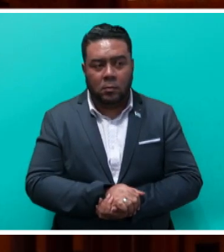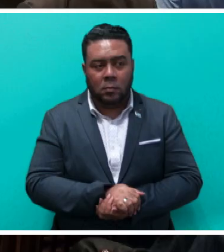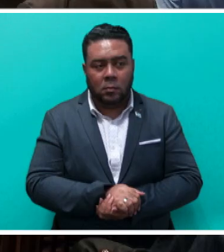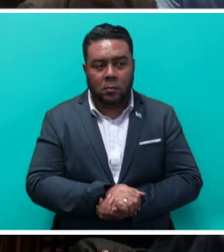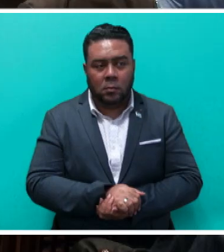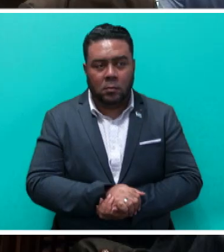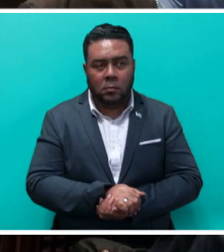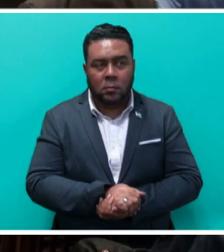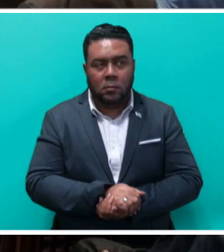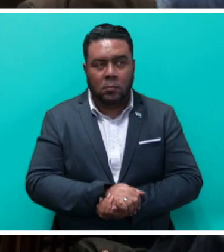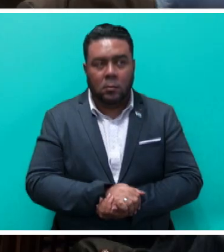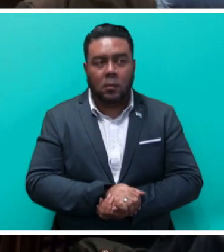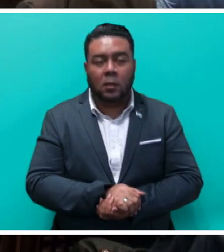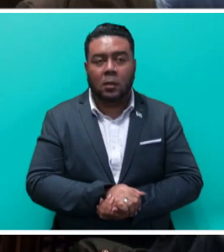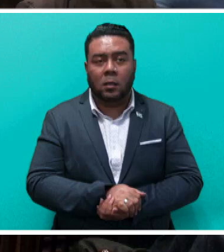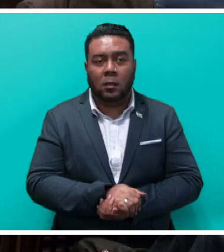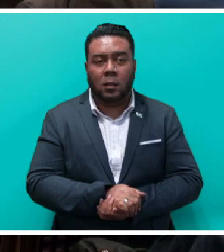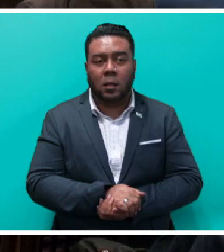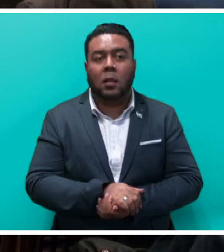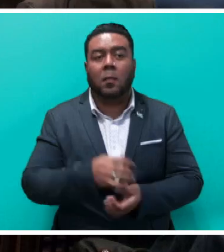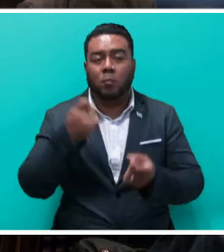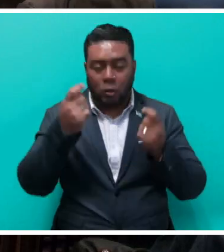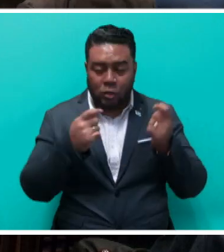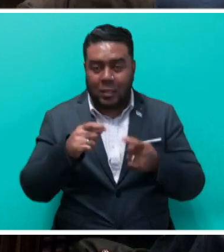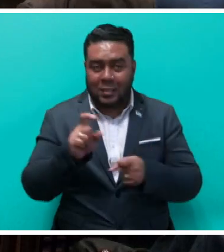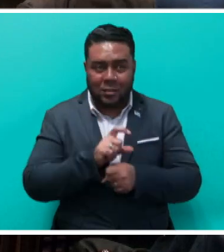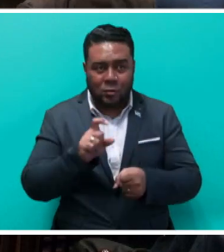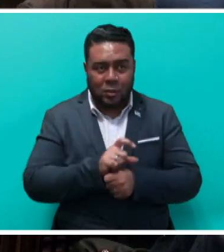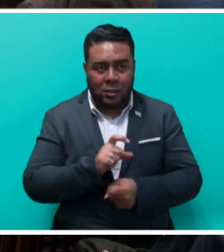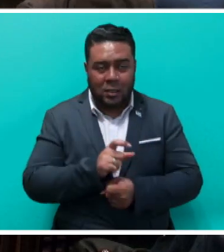said, Mr. Speaker, the impression that is created, yes, what she said.